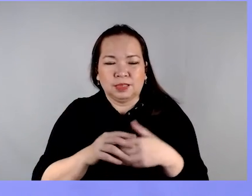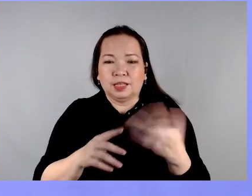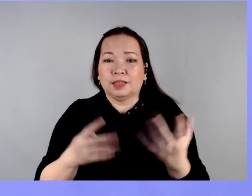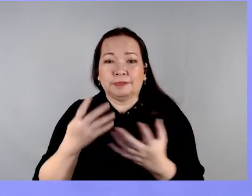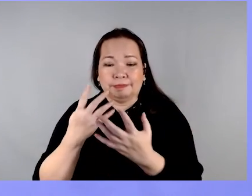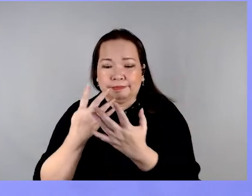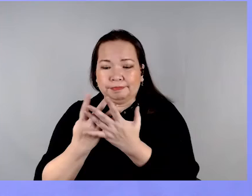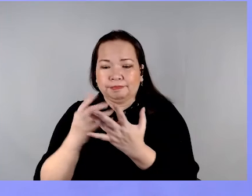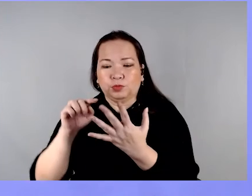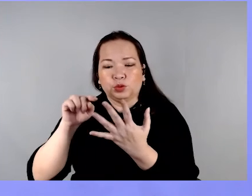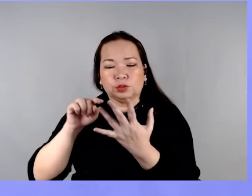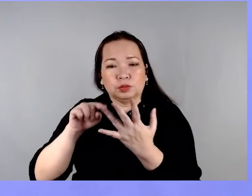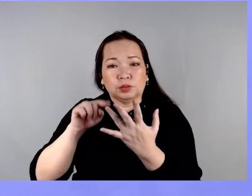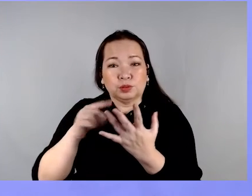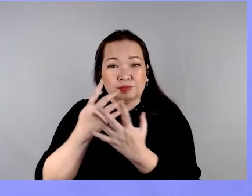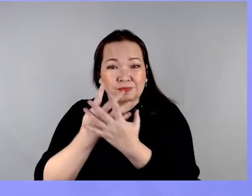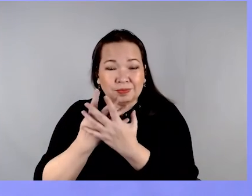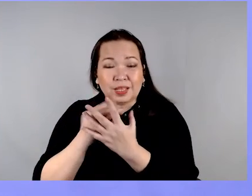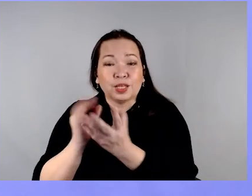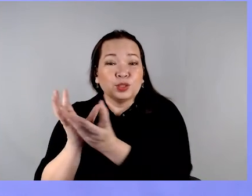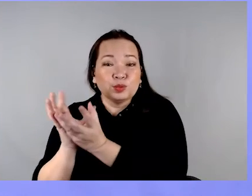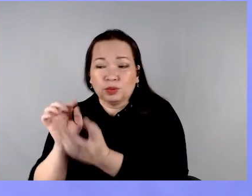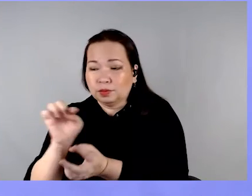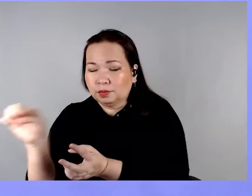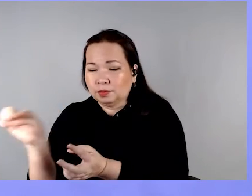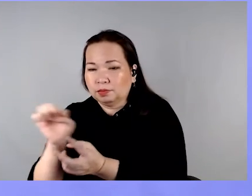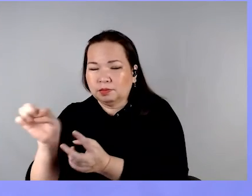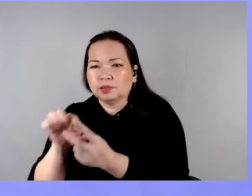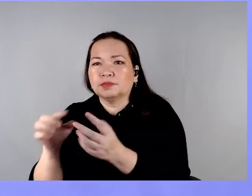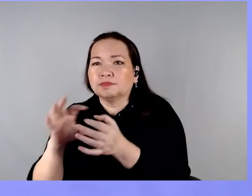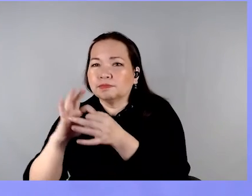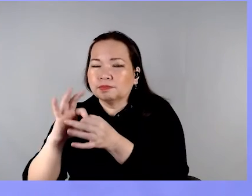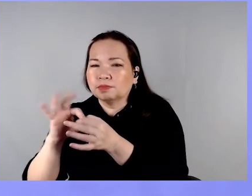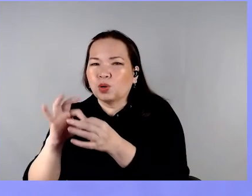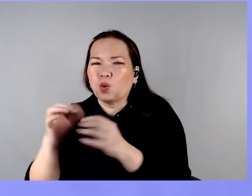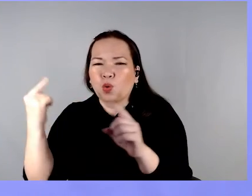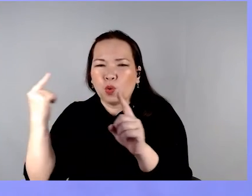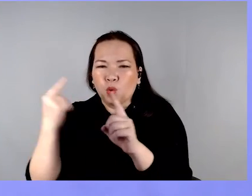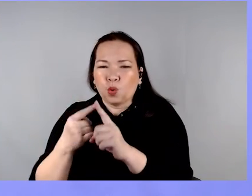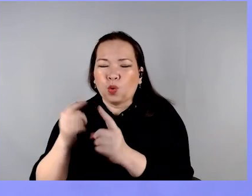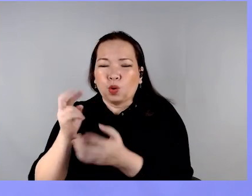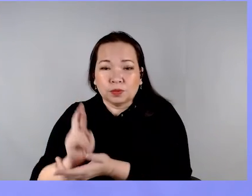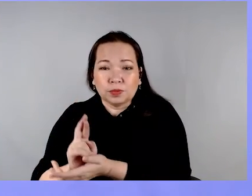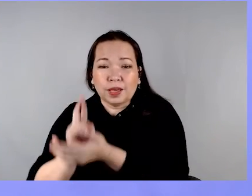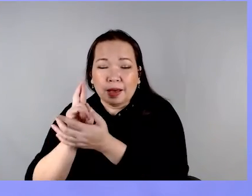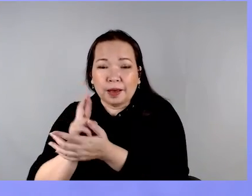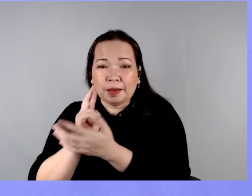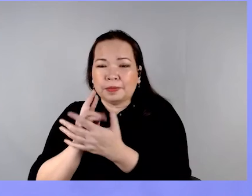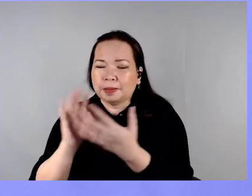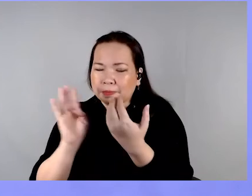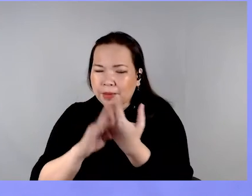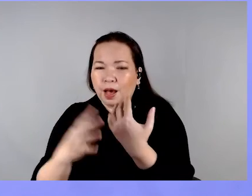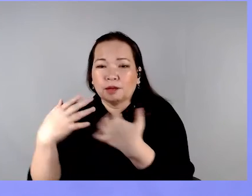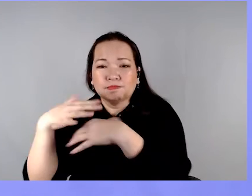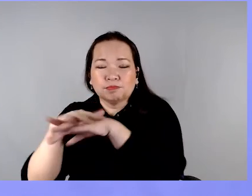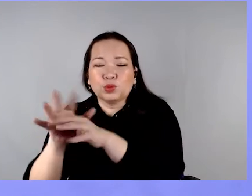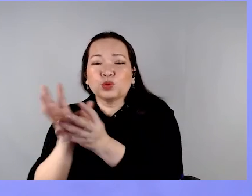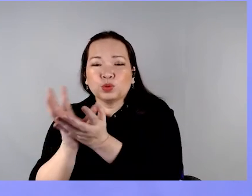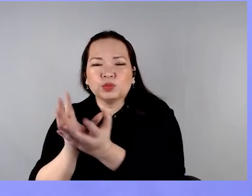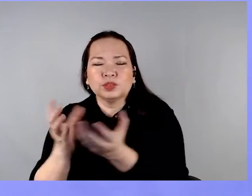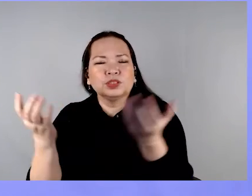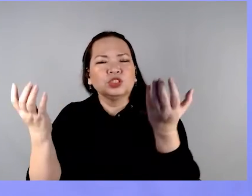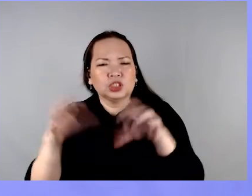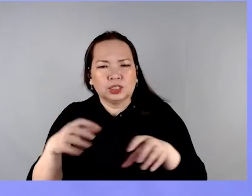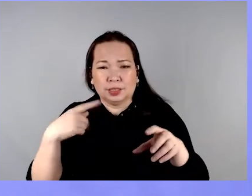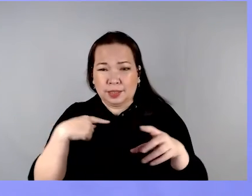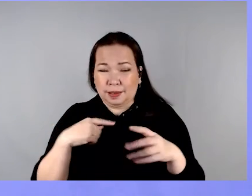possible. The corrections and community pillar work compatibly in aiming to rehabilitate and reintegrate ex-offenders and